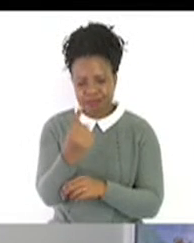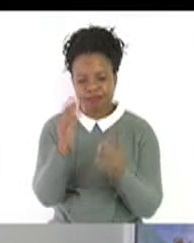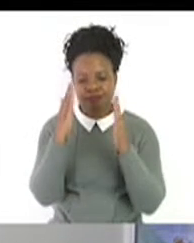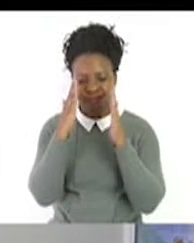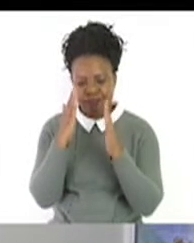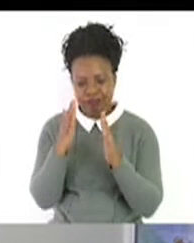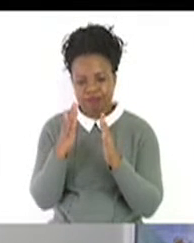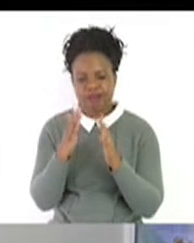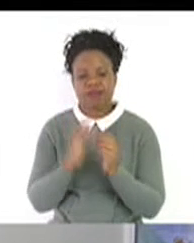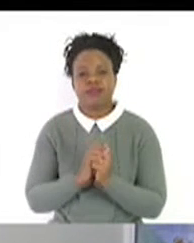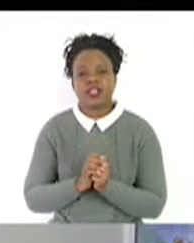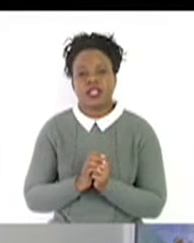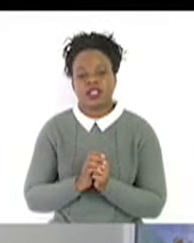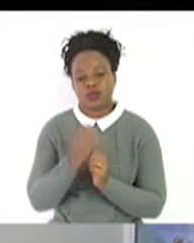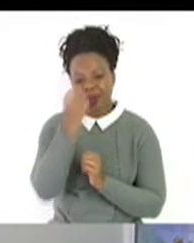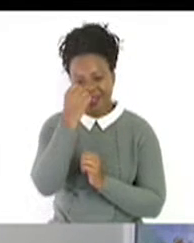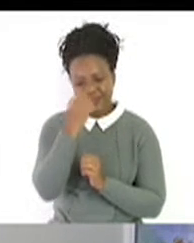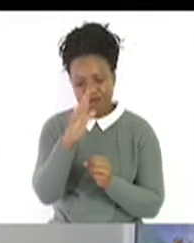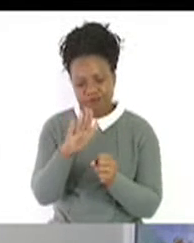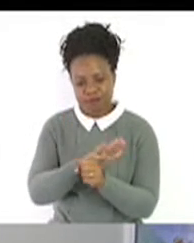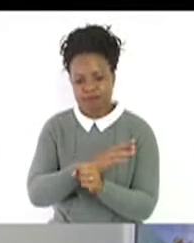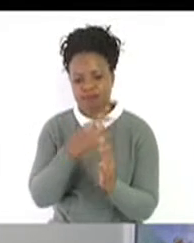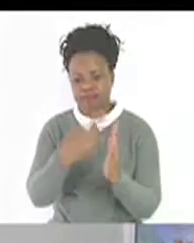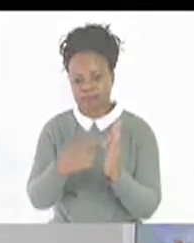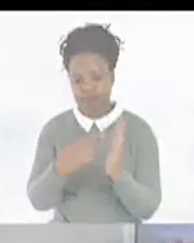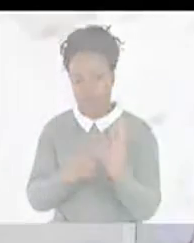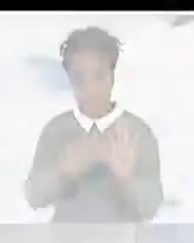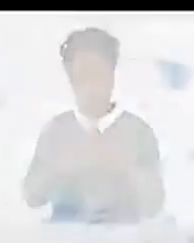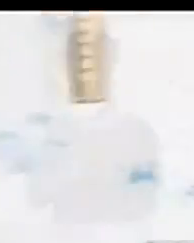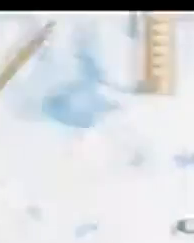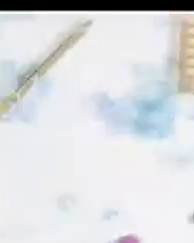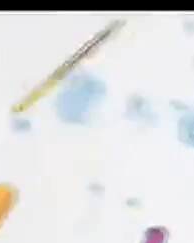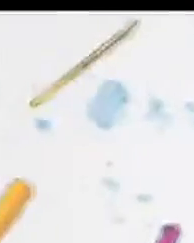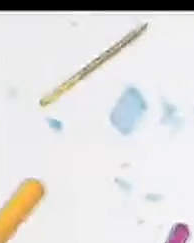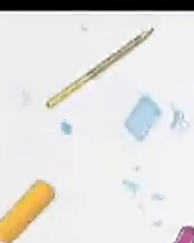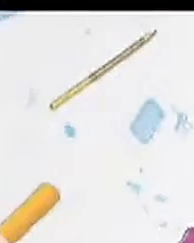for changing nouns to their plural form.